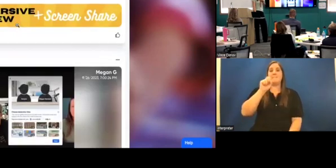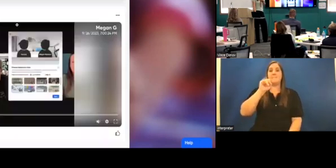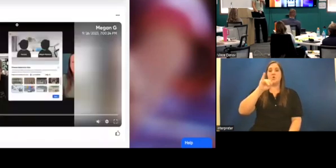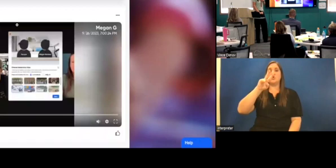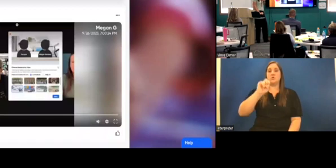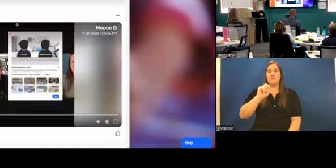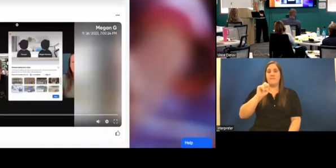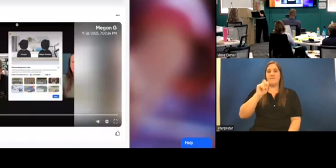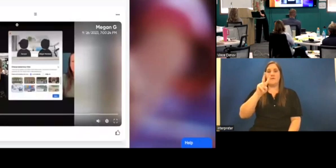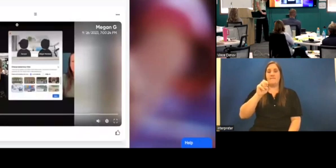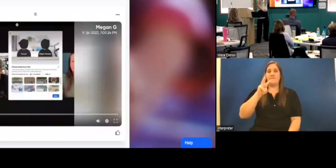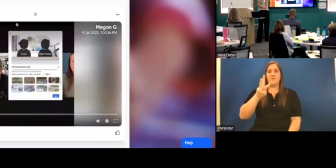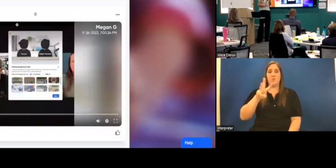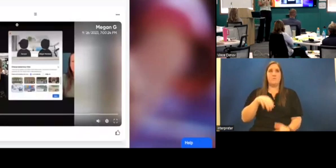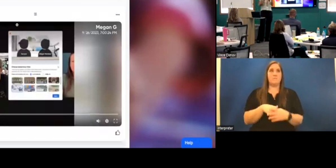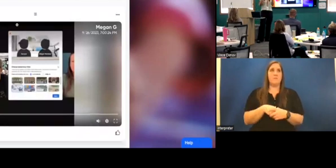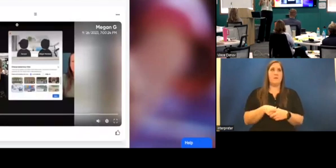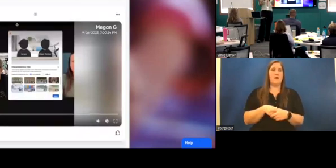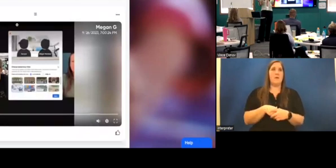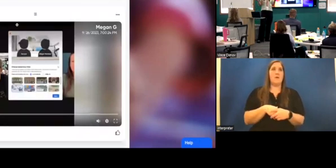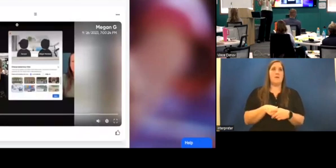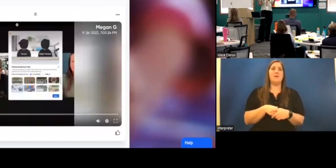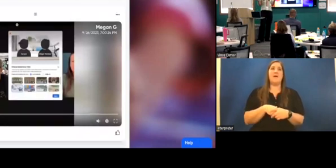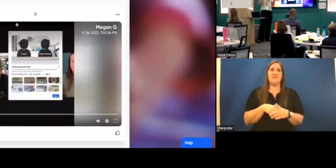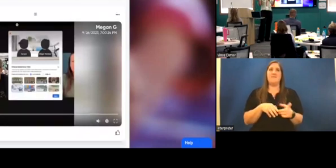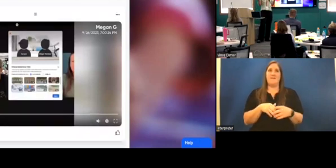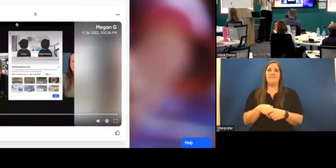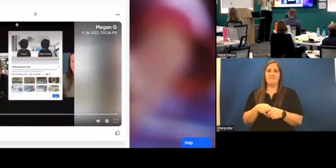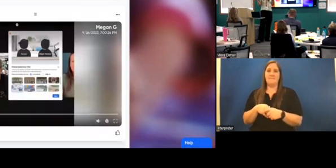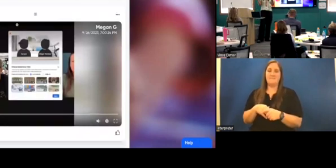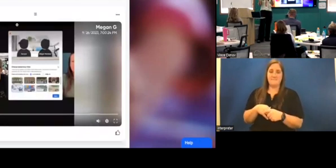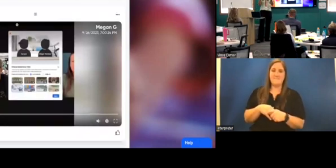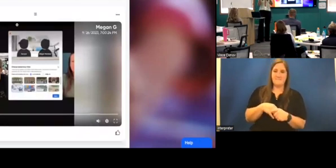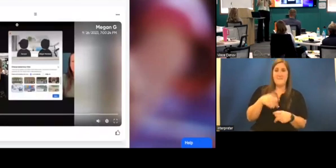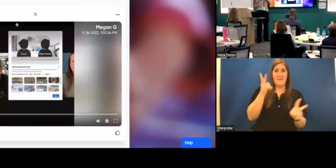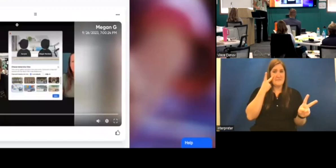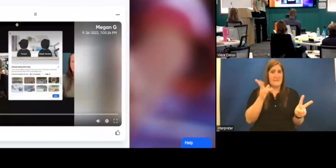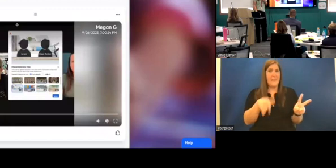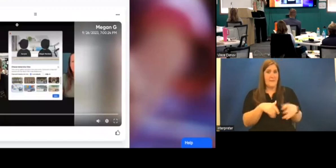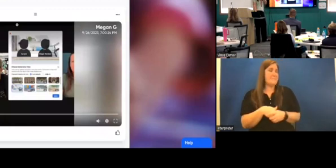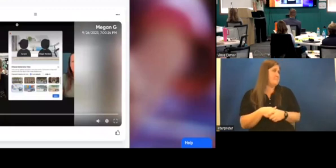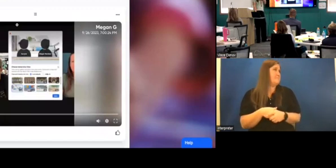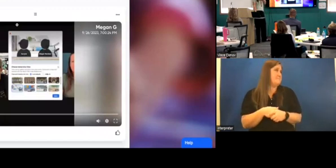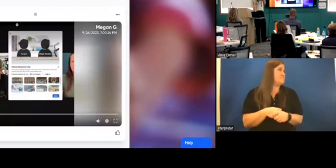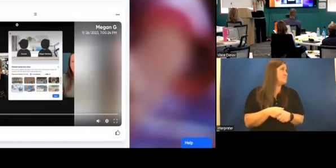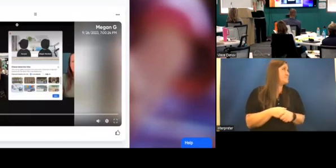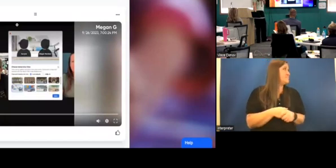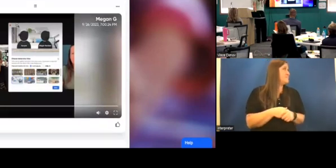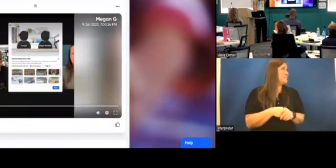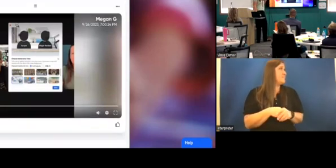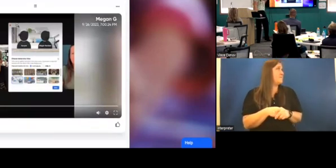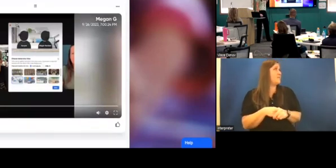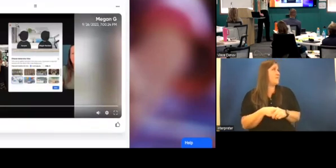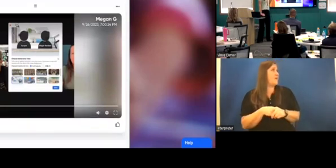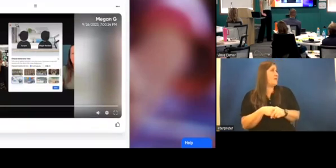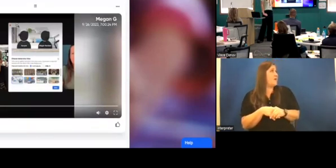become. I love immersive view. Do you guys know immersive view on Zoom? Yeah, I've seen that. Yeah, this is super fun. Okay, so what you can do with immersive